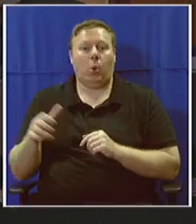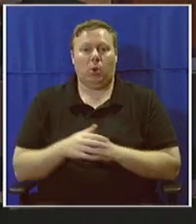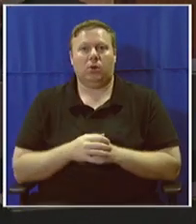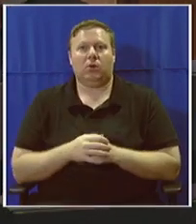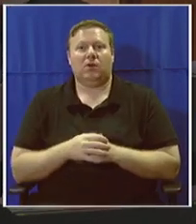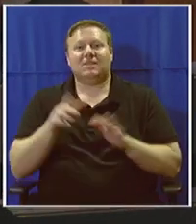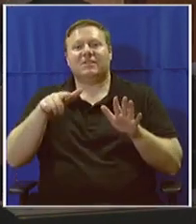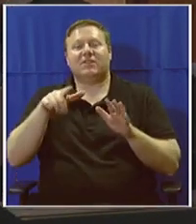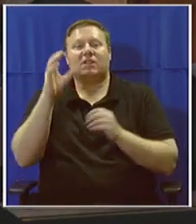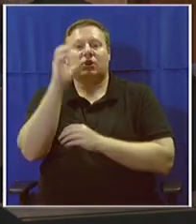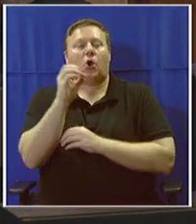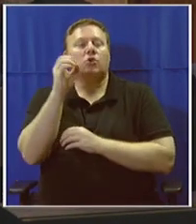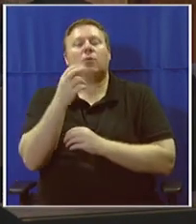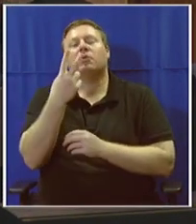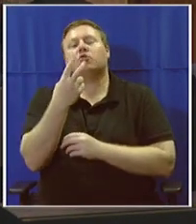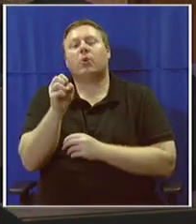17